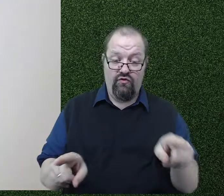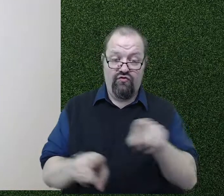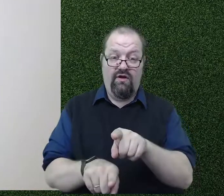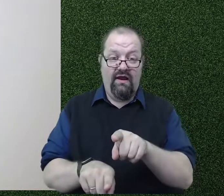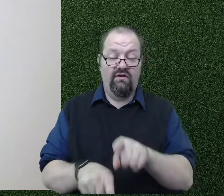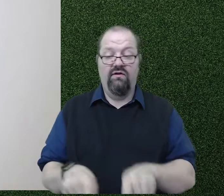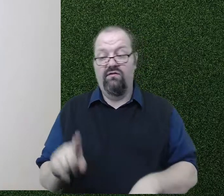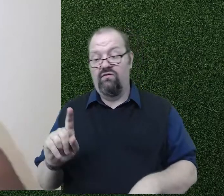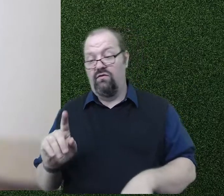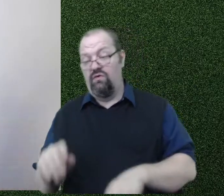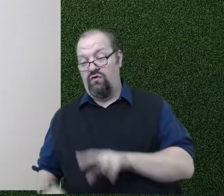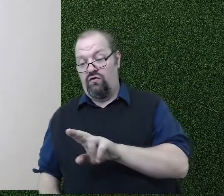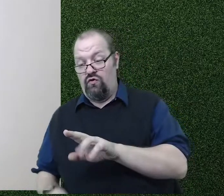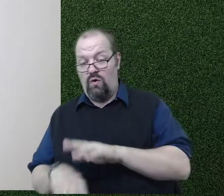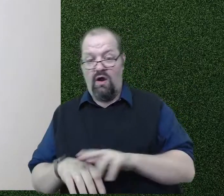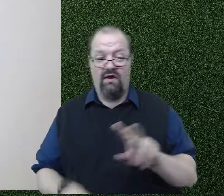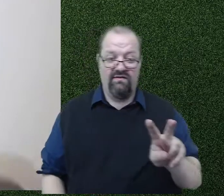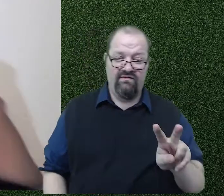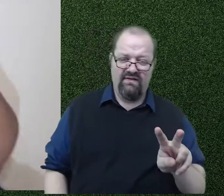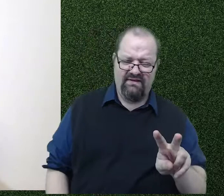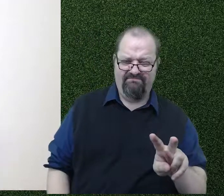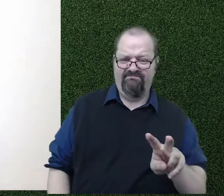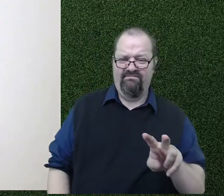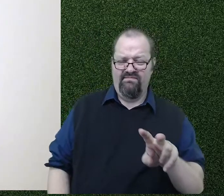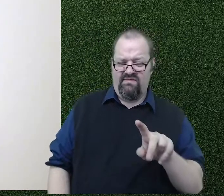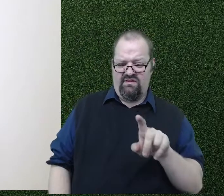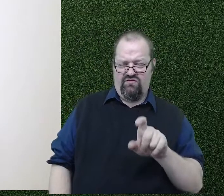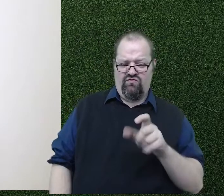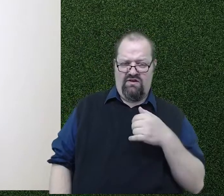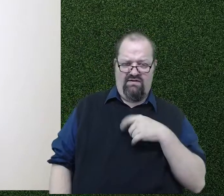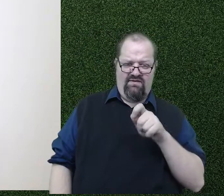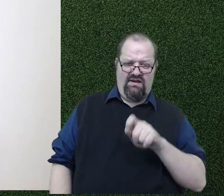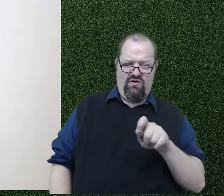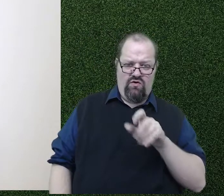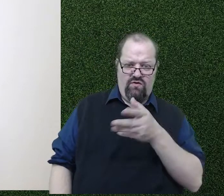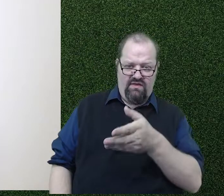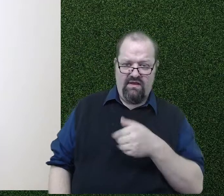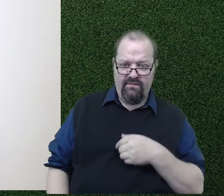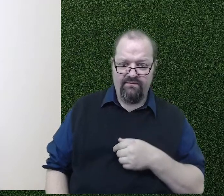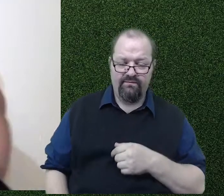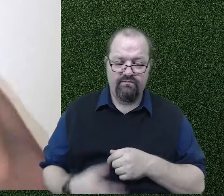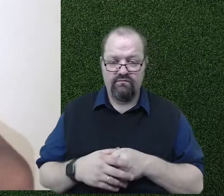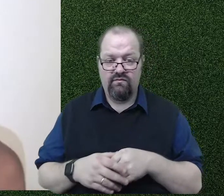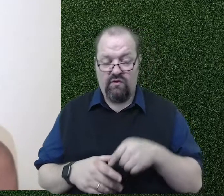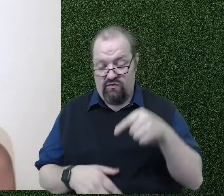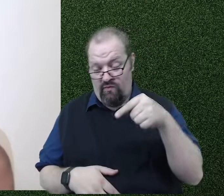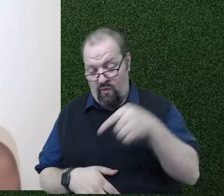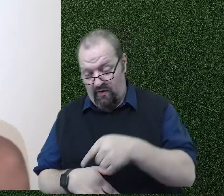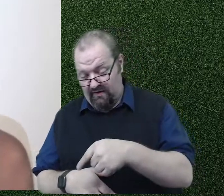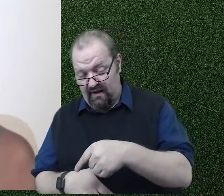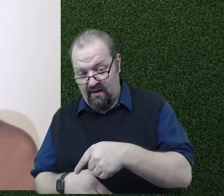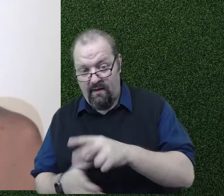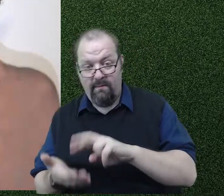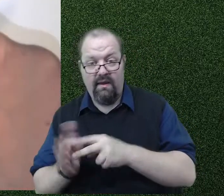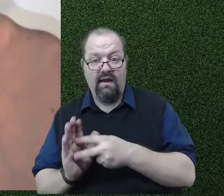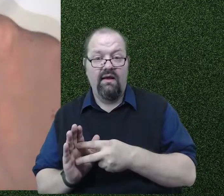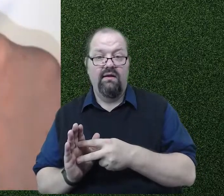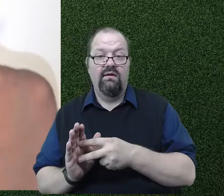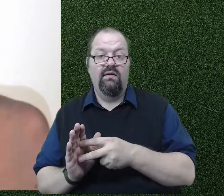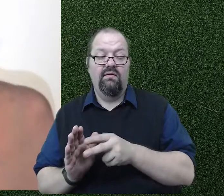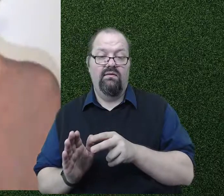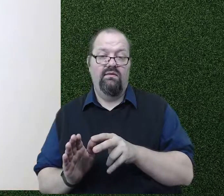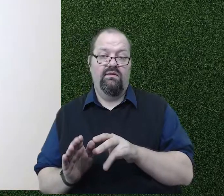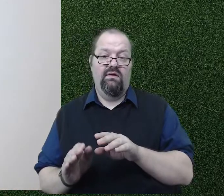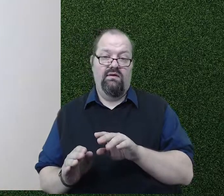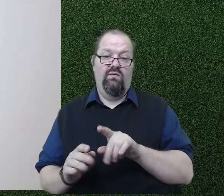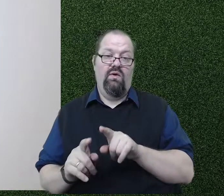v, oops, I should have drawn an arrow here, v points that way. My projection of u onto v is actually going